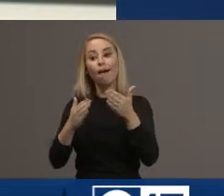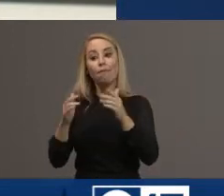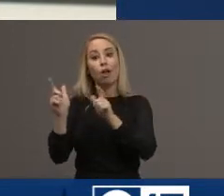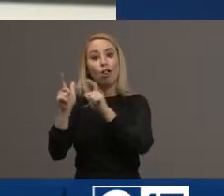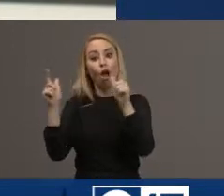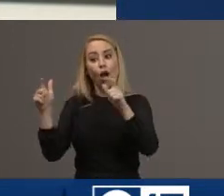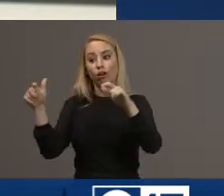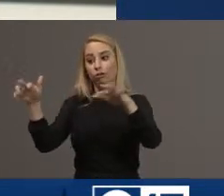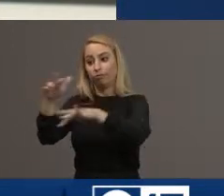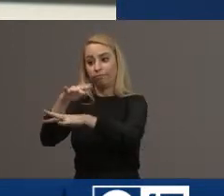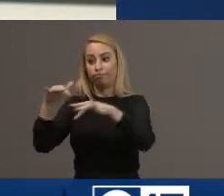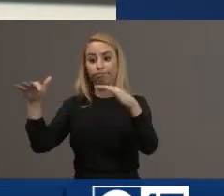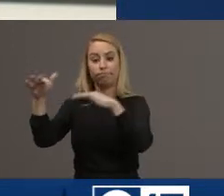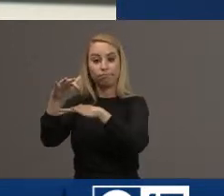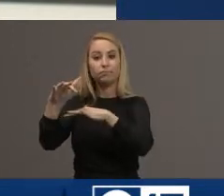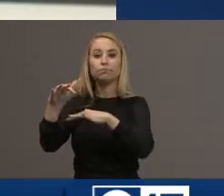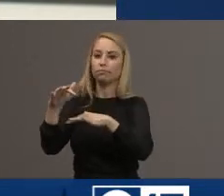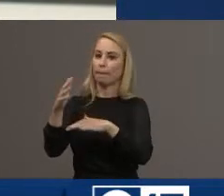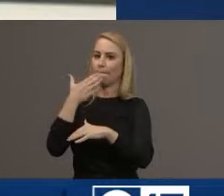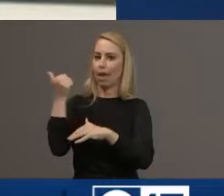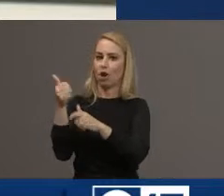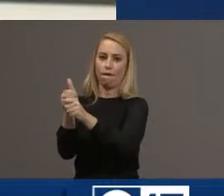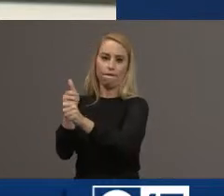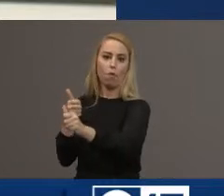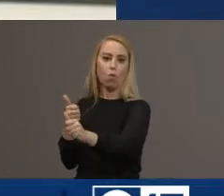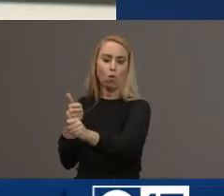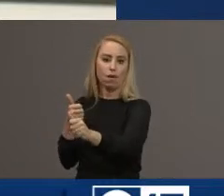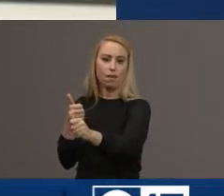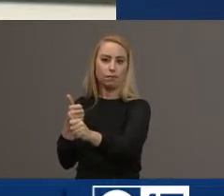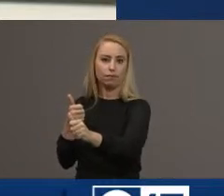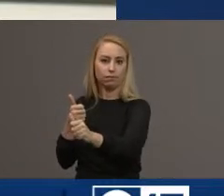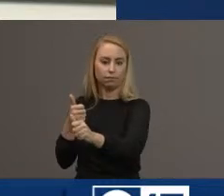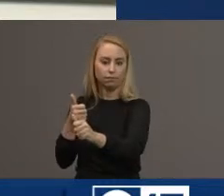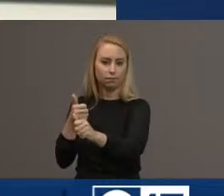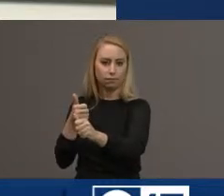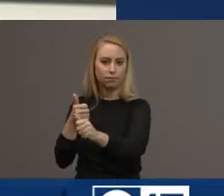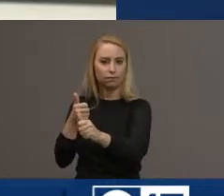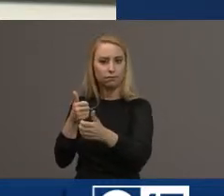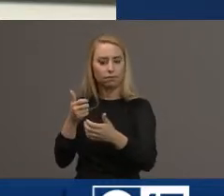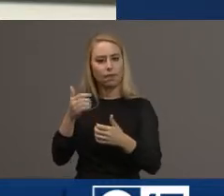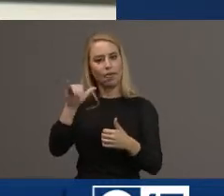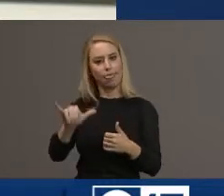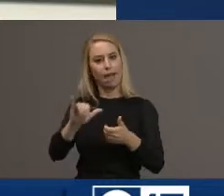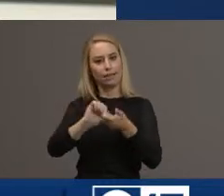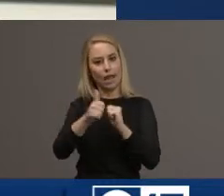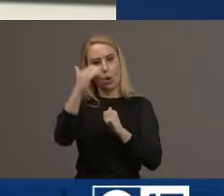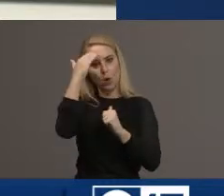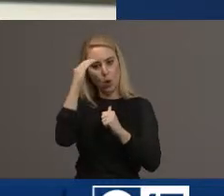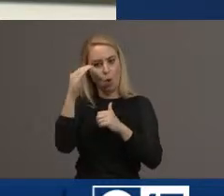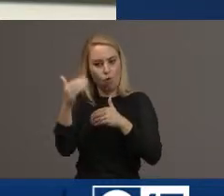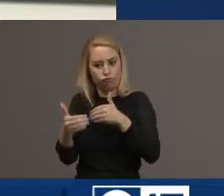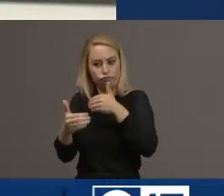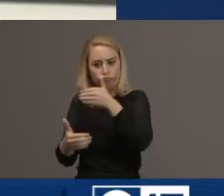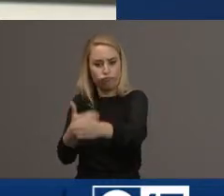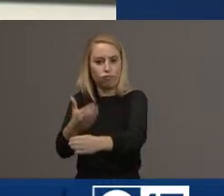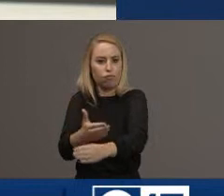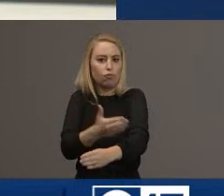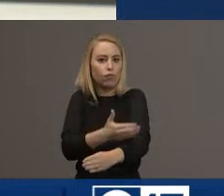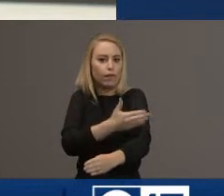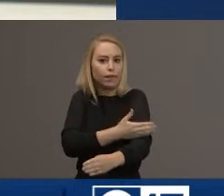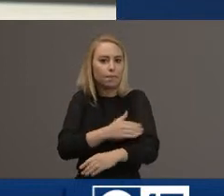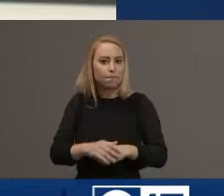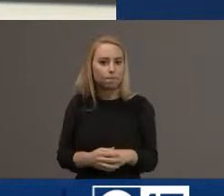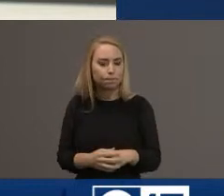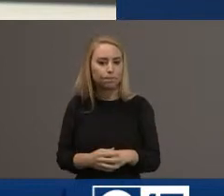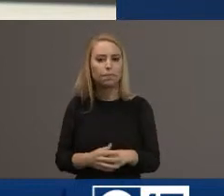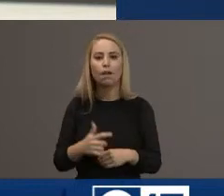gatherings that we can avoid to do that. That's how we will know that we're making progress, and I'll continue to